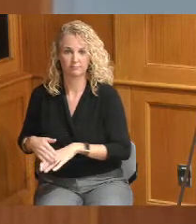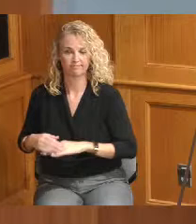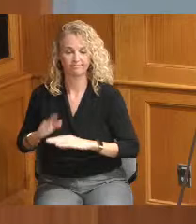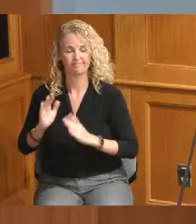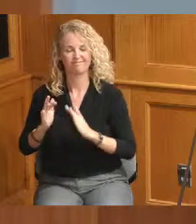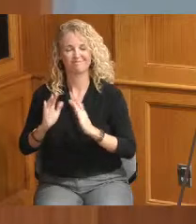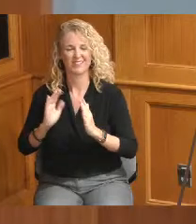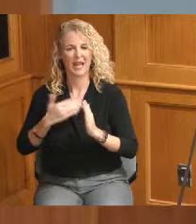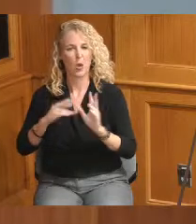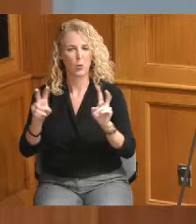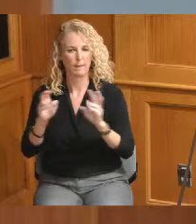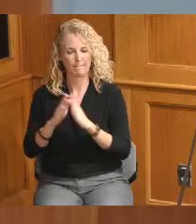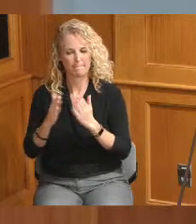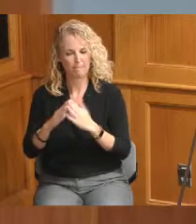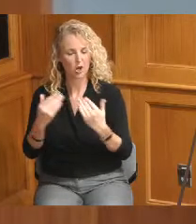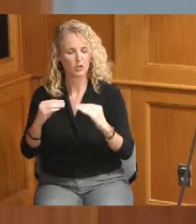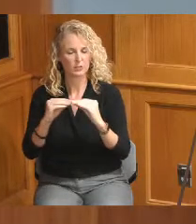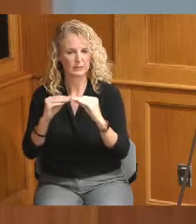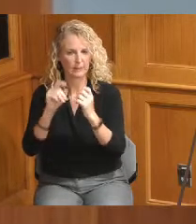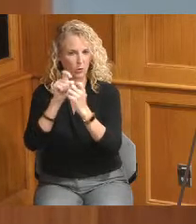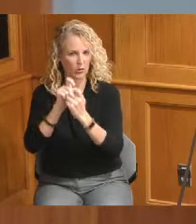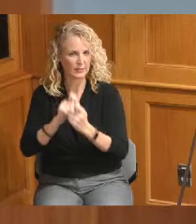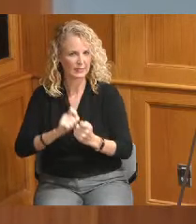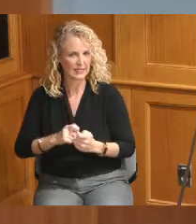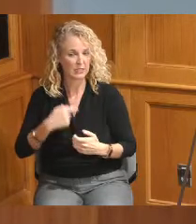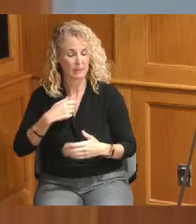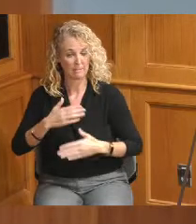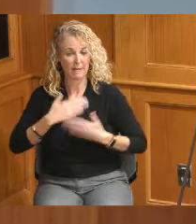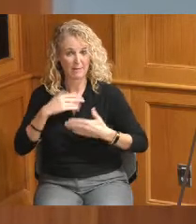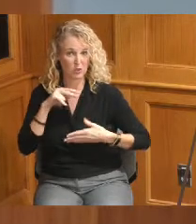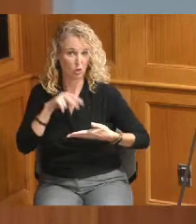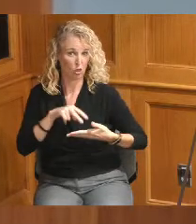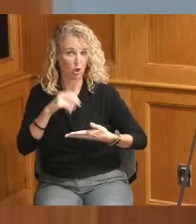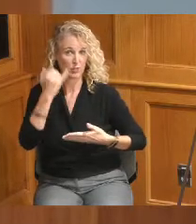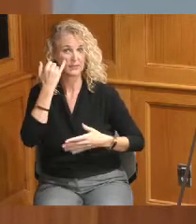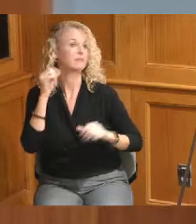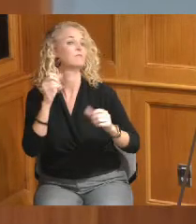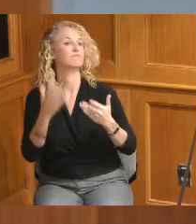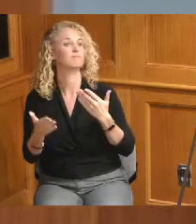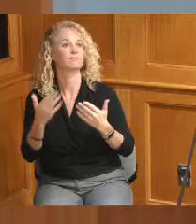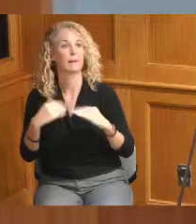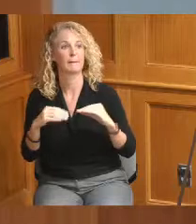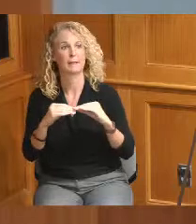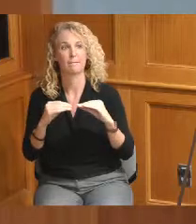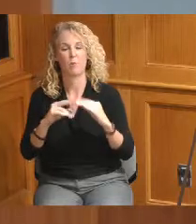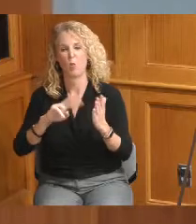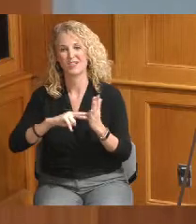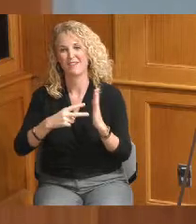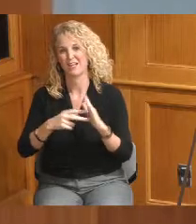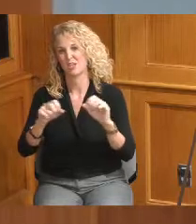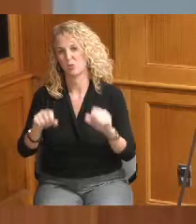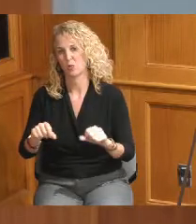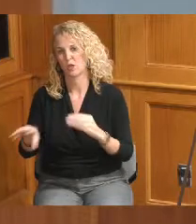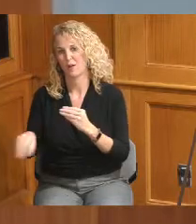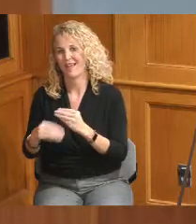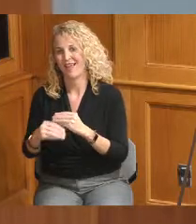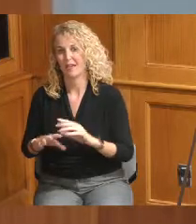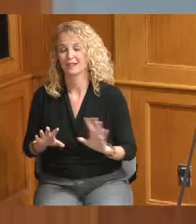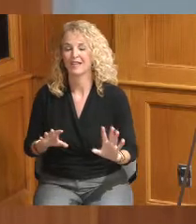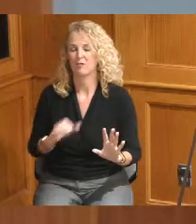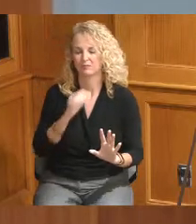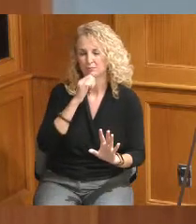detail in the book. But I will take a look and see if there's something more of a definition that we could add. And